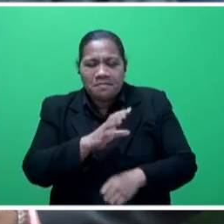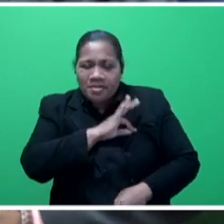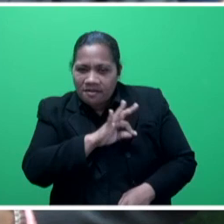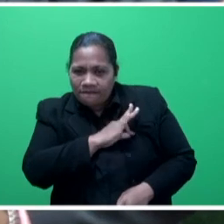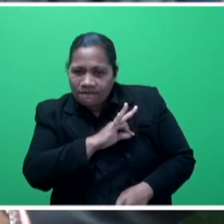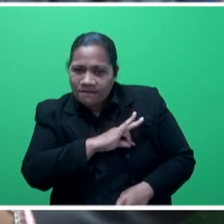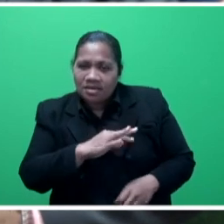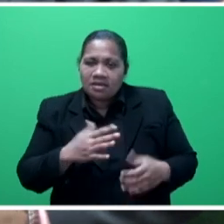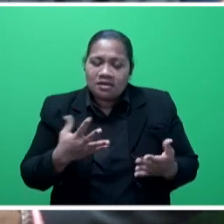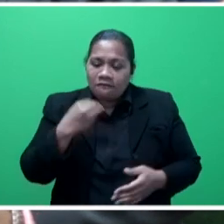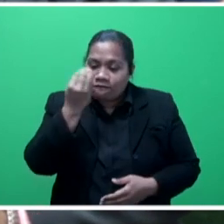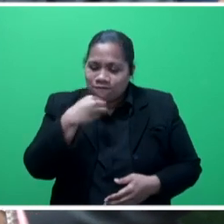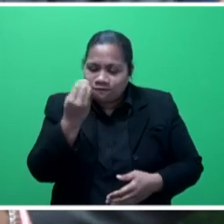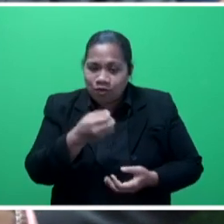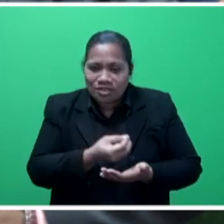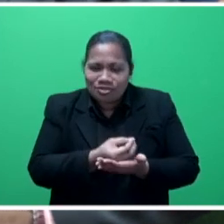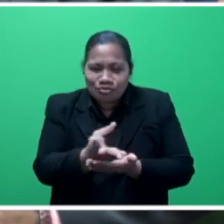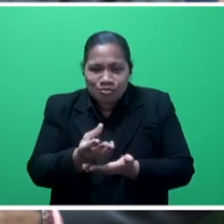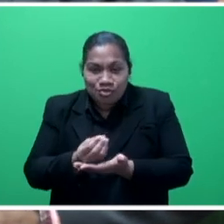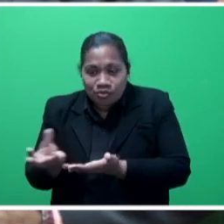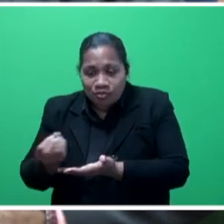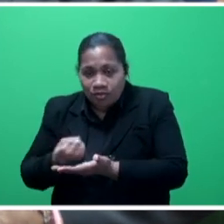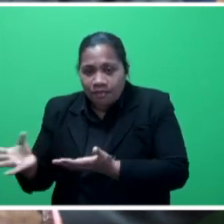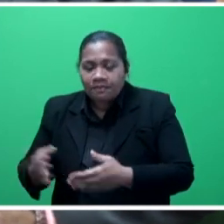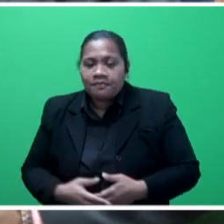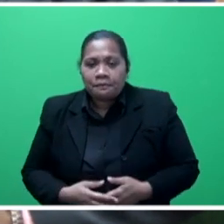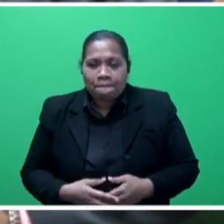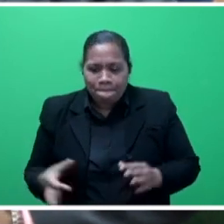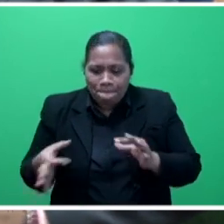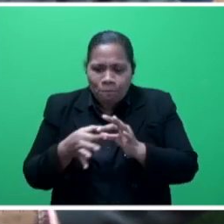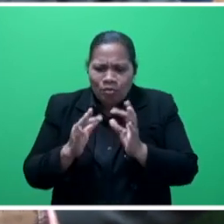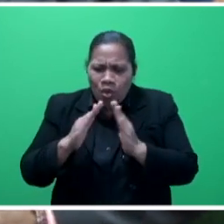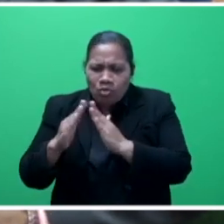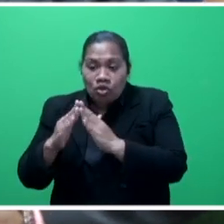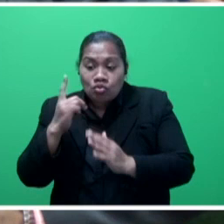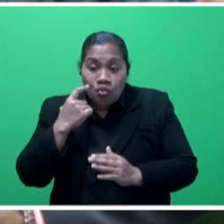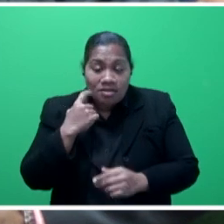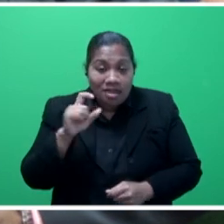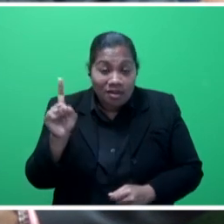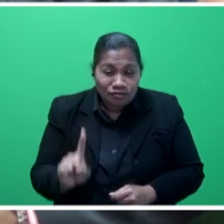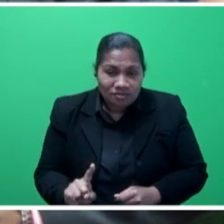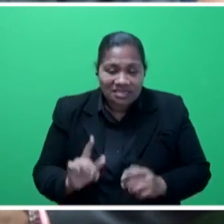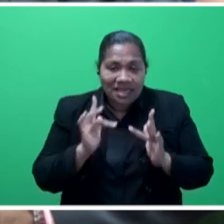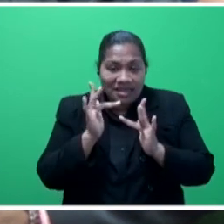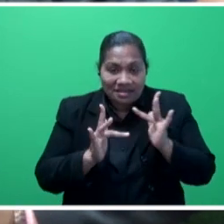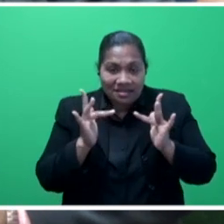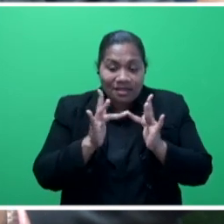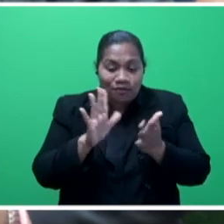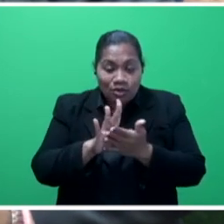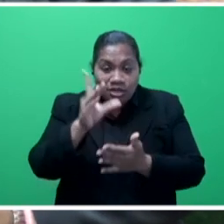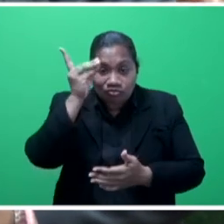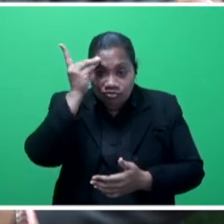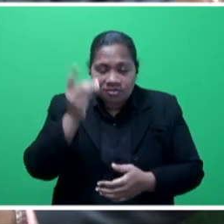benefits, food distribution, connecting household to water, electricity, and internet, for